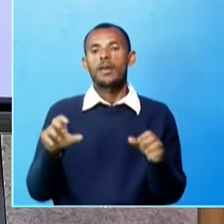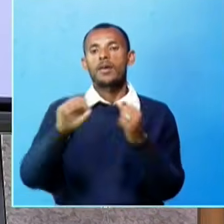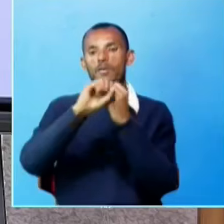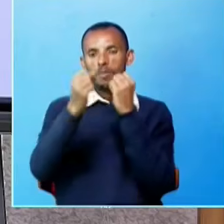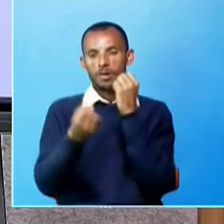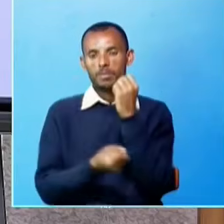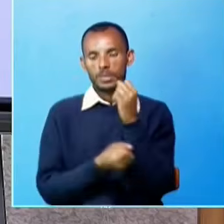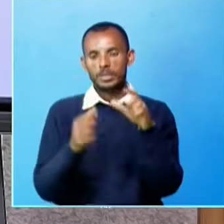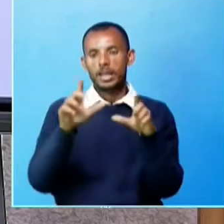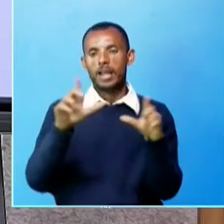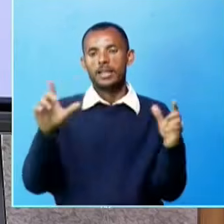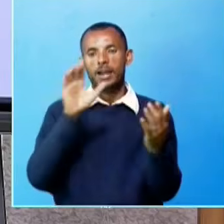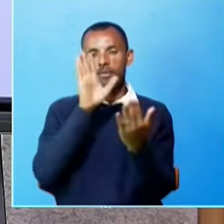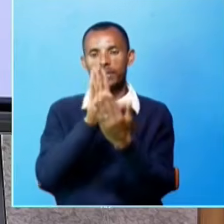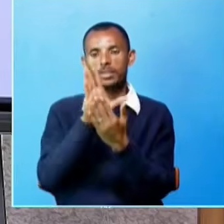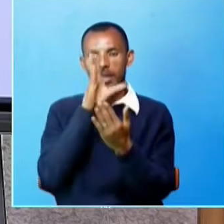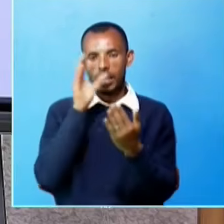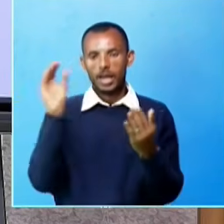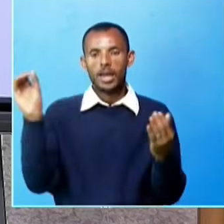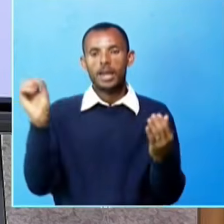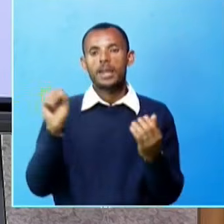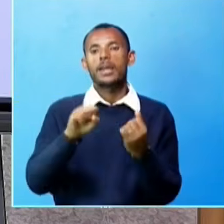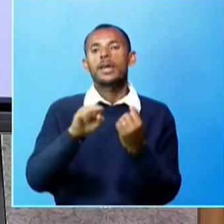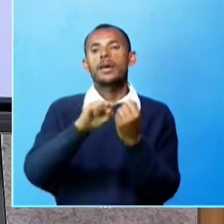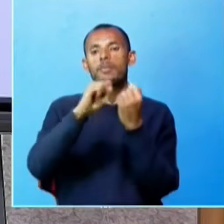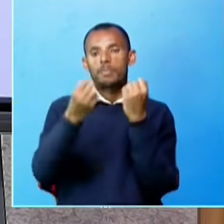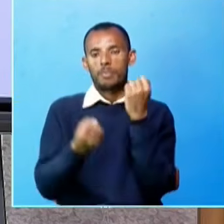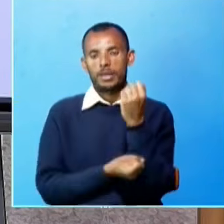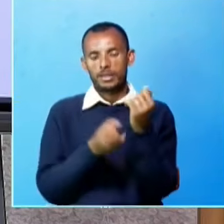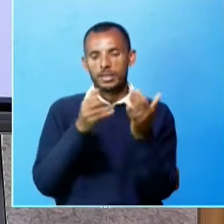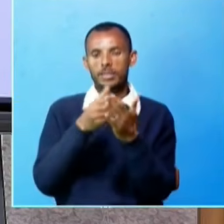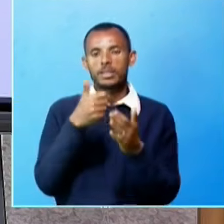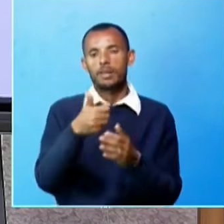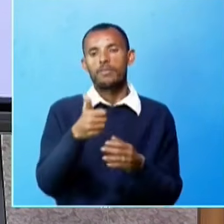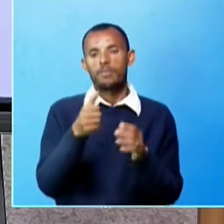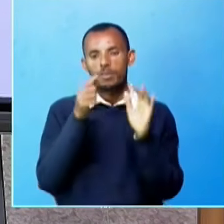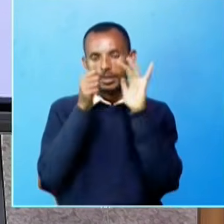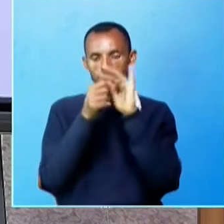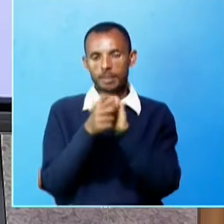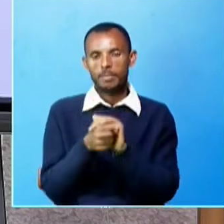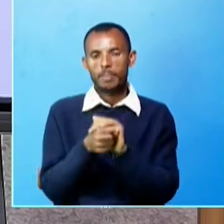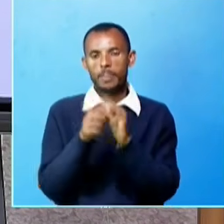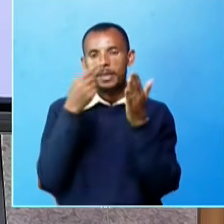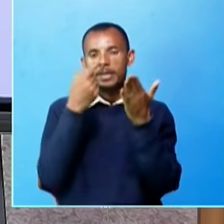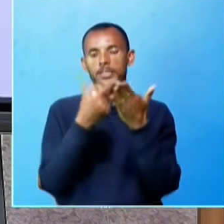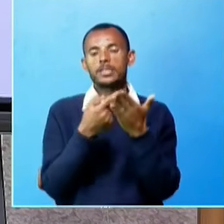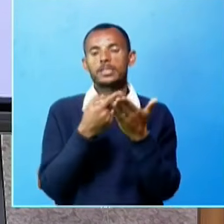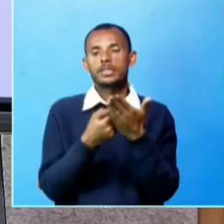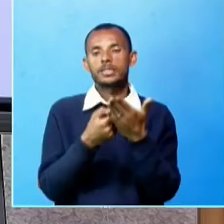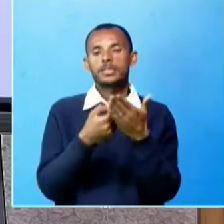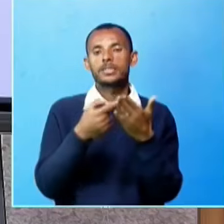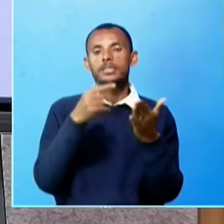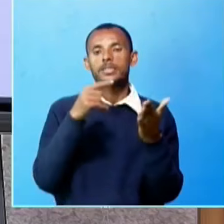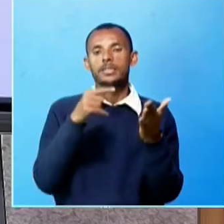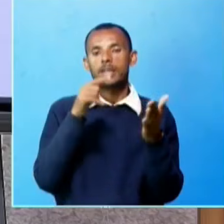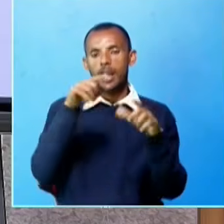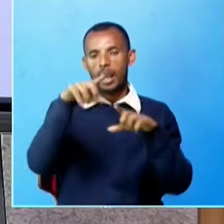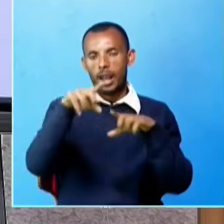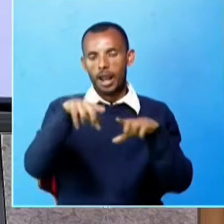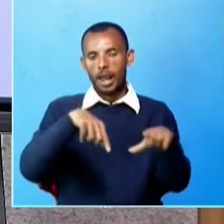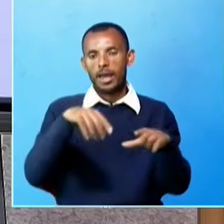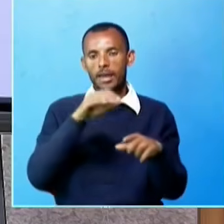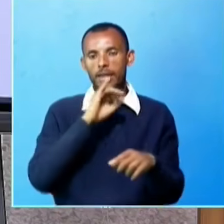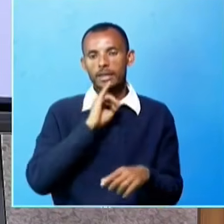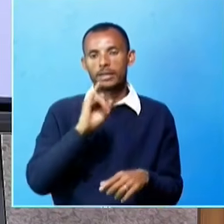the lateral face and the basis itself. For example, this segment is the intersection